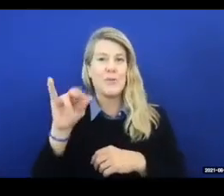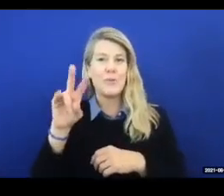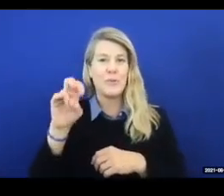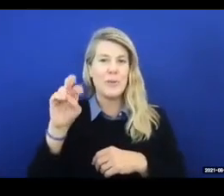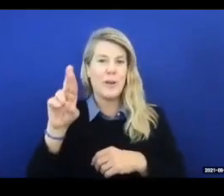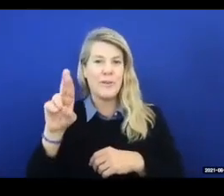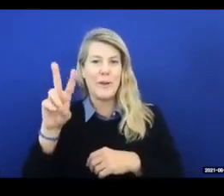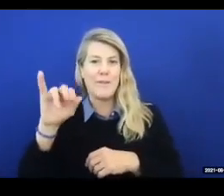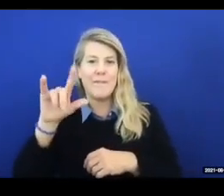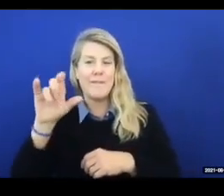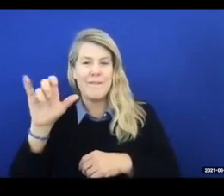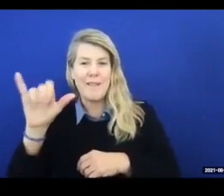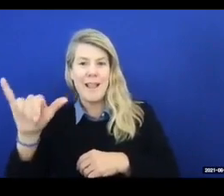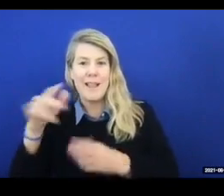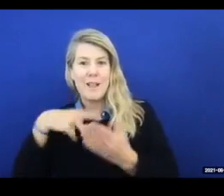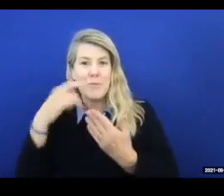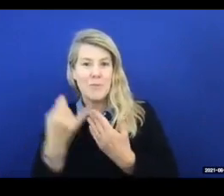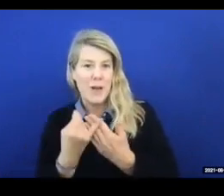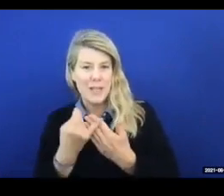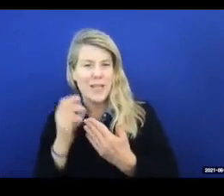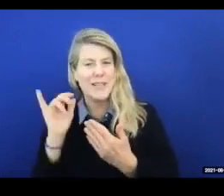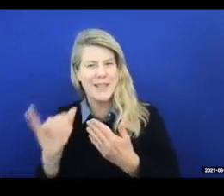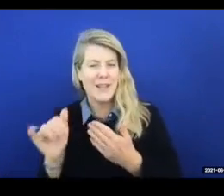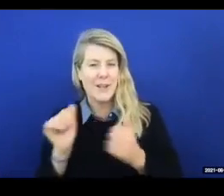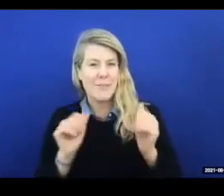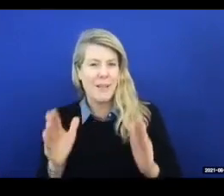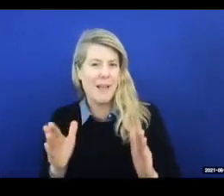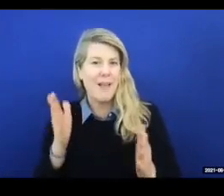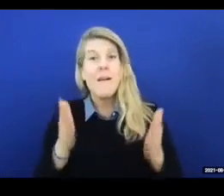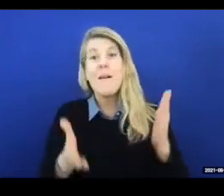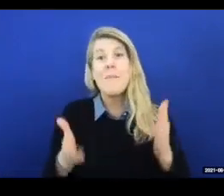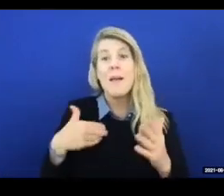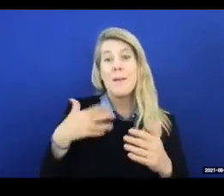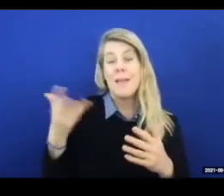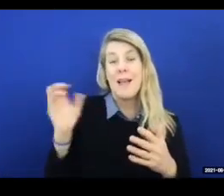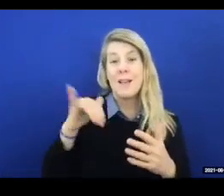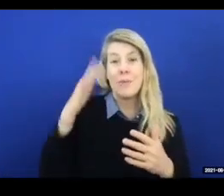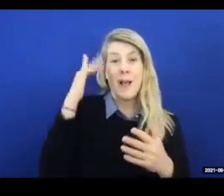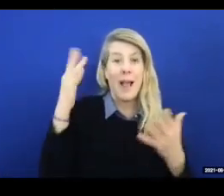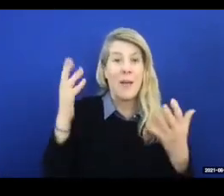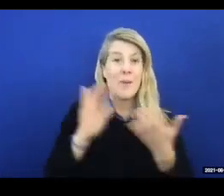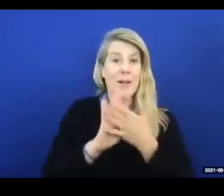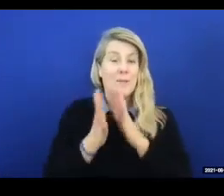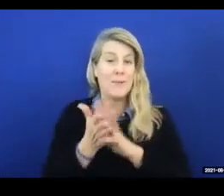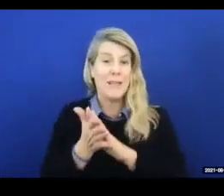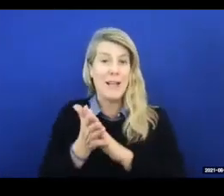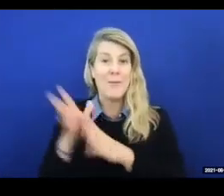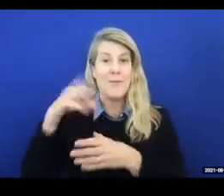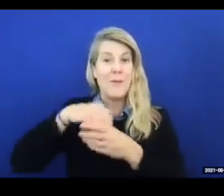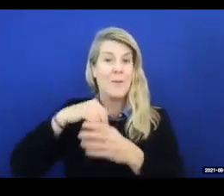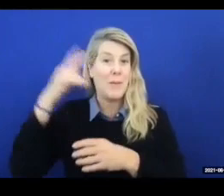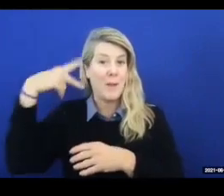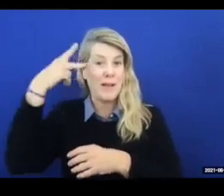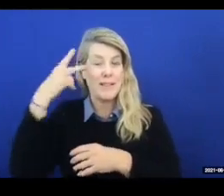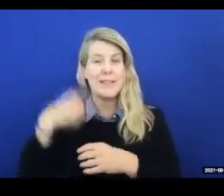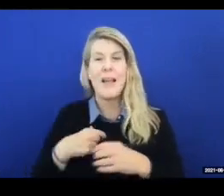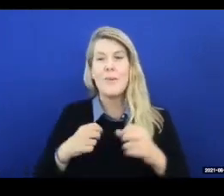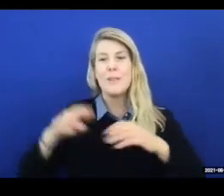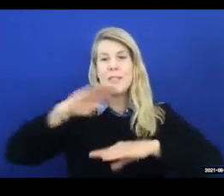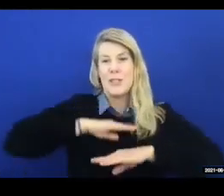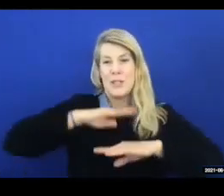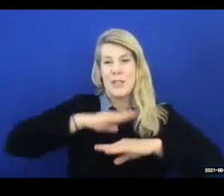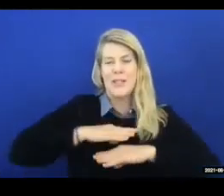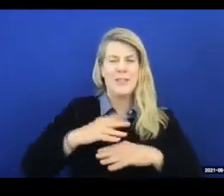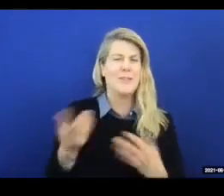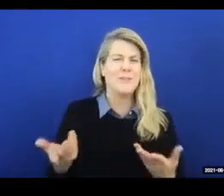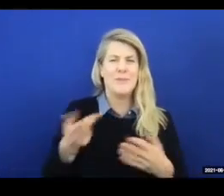project, which may have planted the seed to being the state's banker today. I was a cheerleader for a minute, but